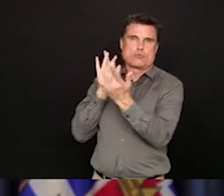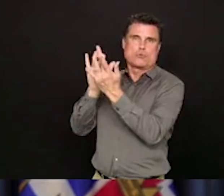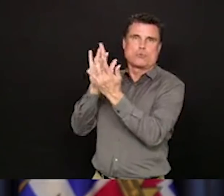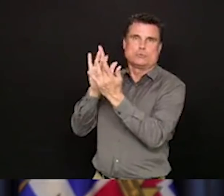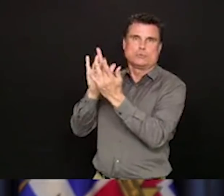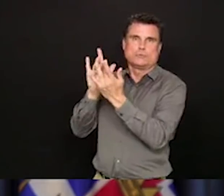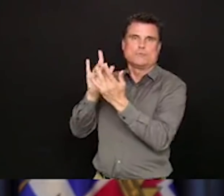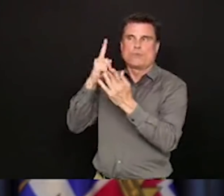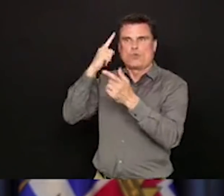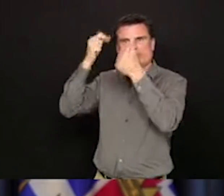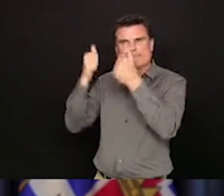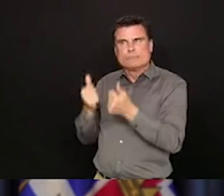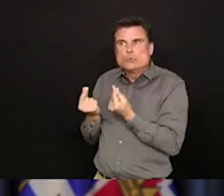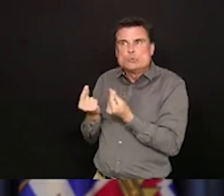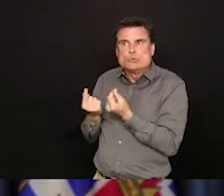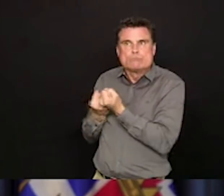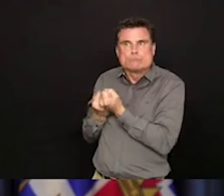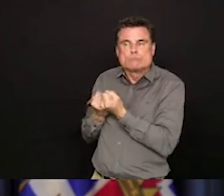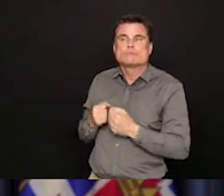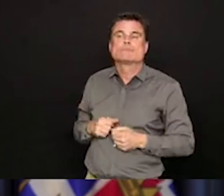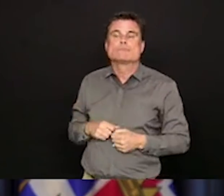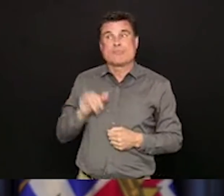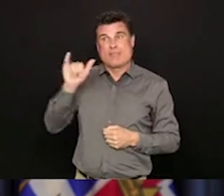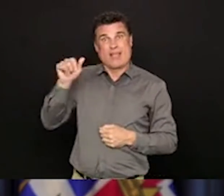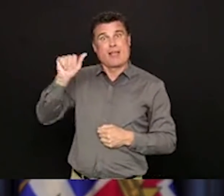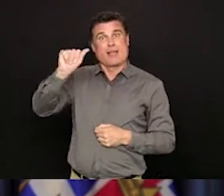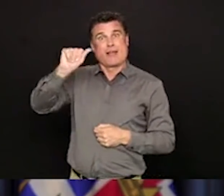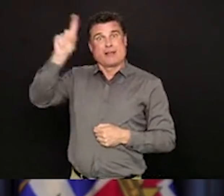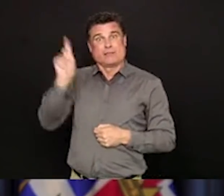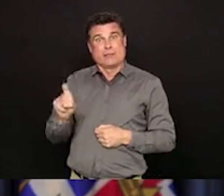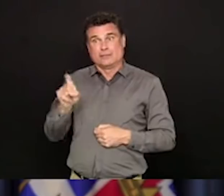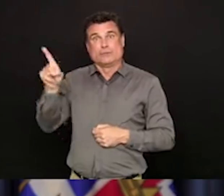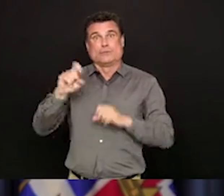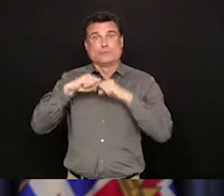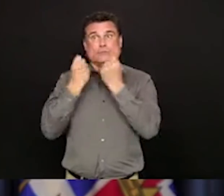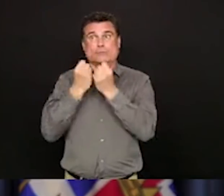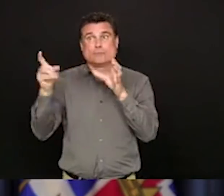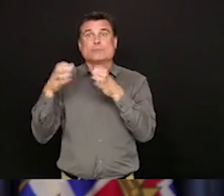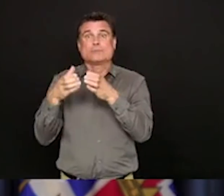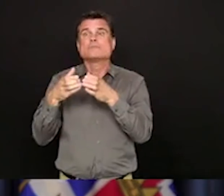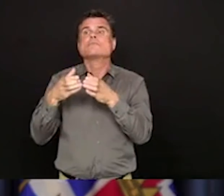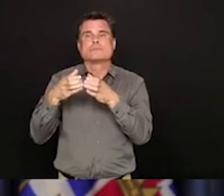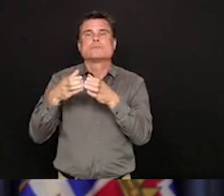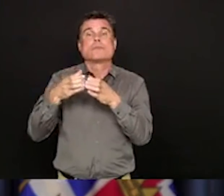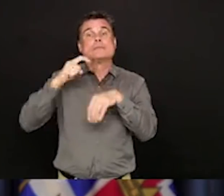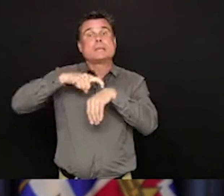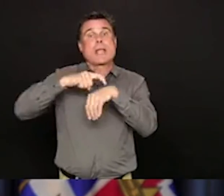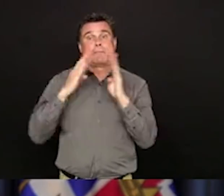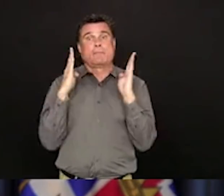that in English. That number again is